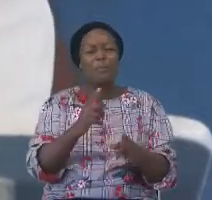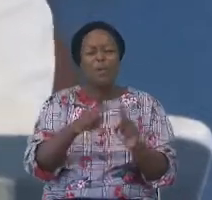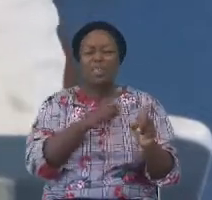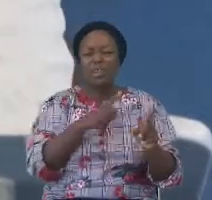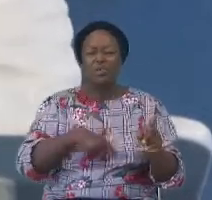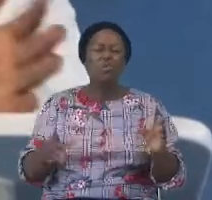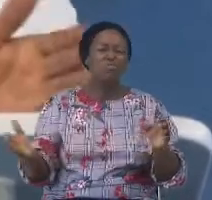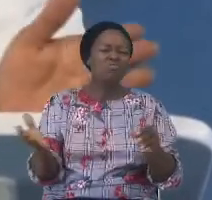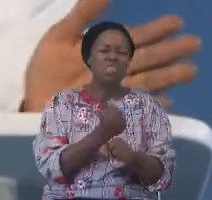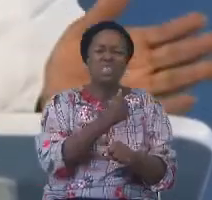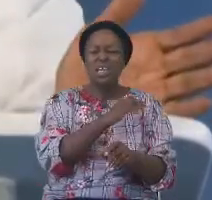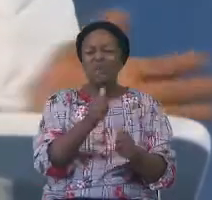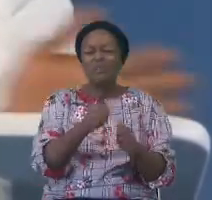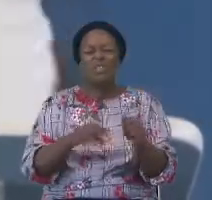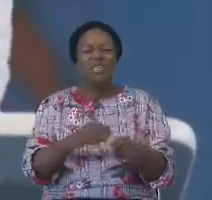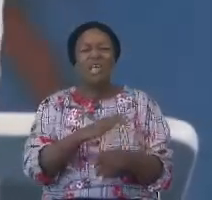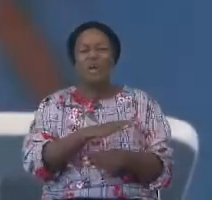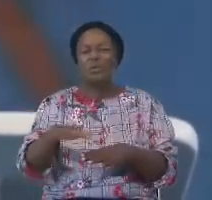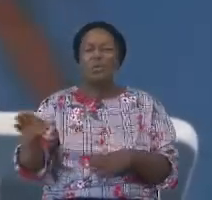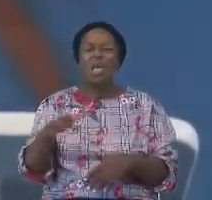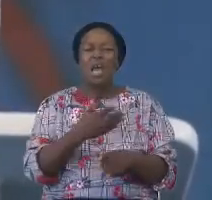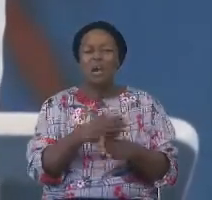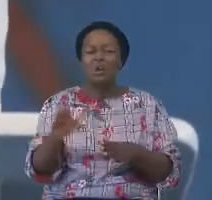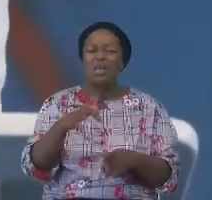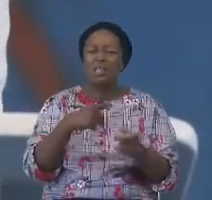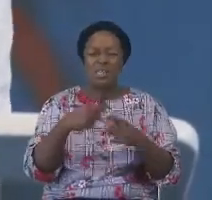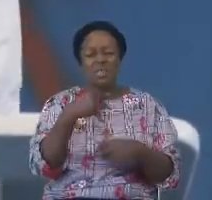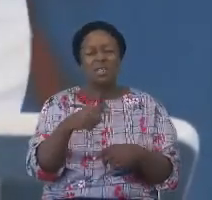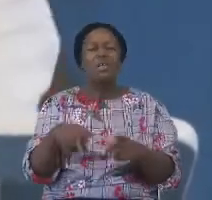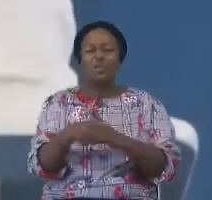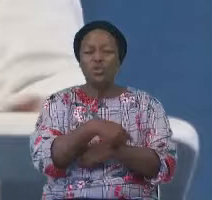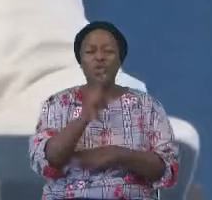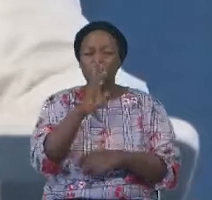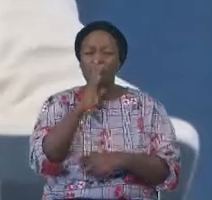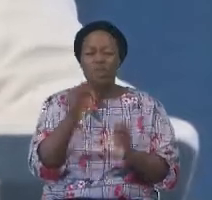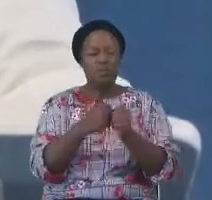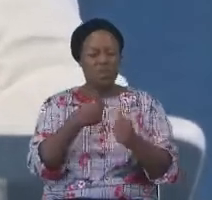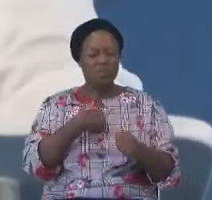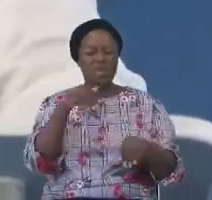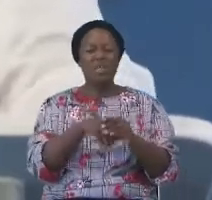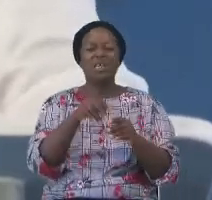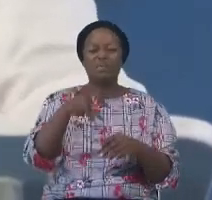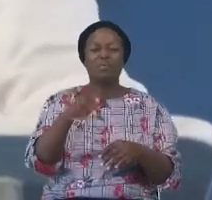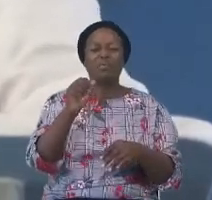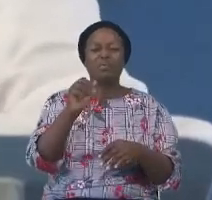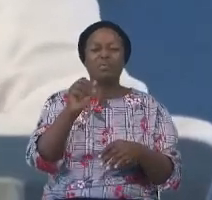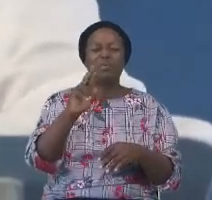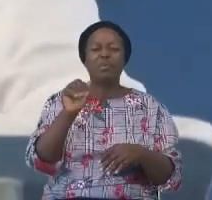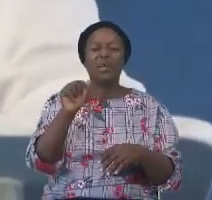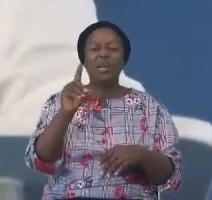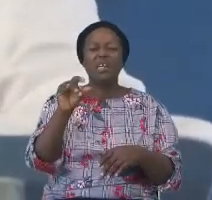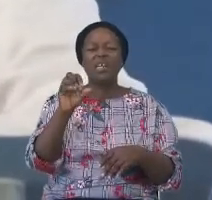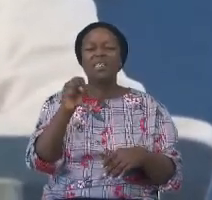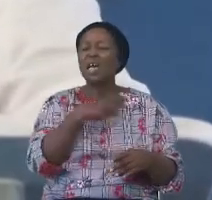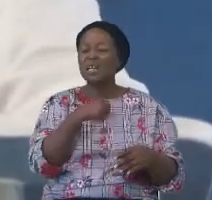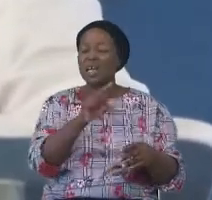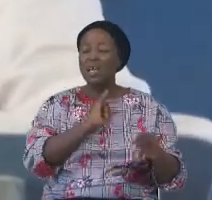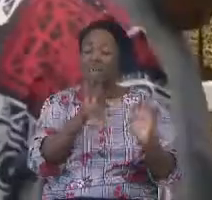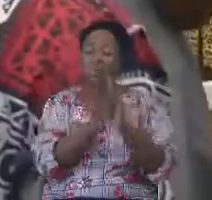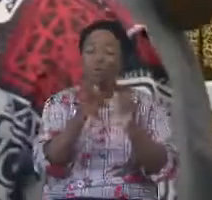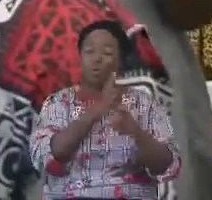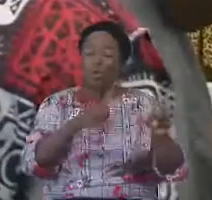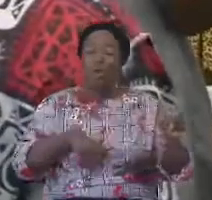for that but the lord swept everything away and he said today you'll be with me in